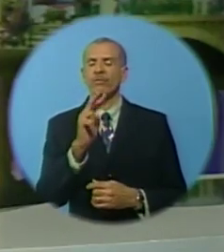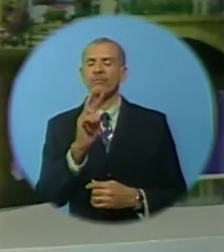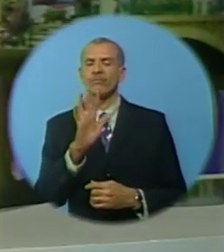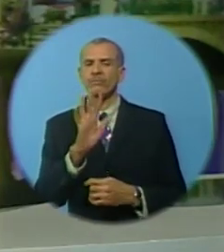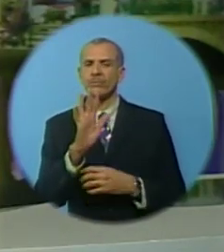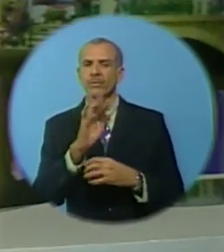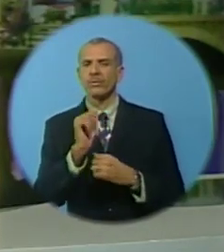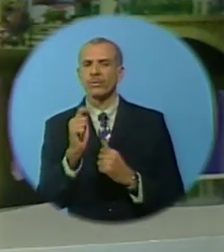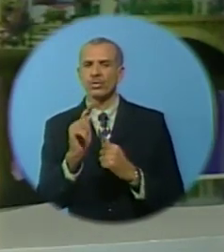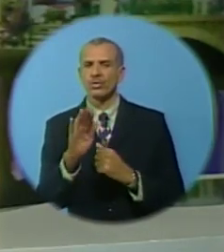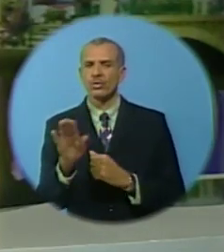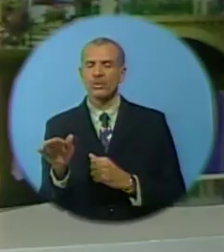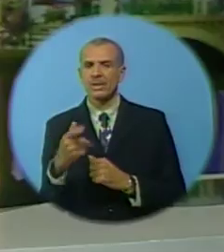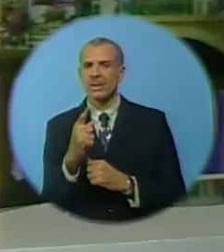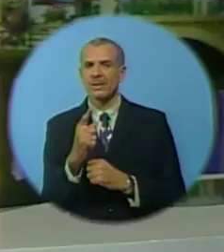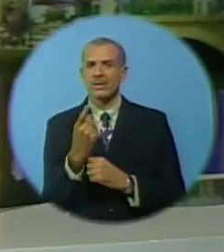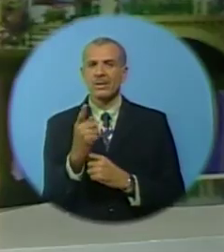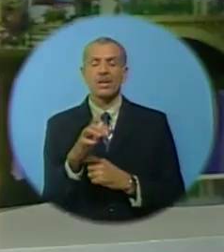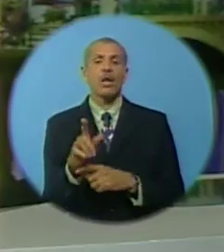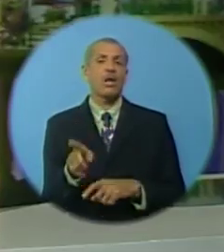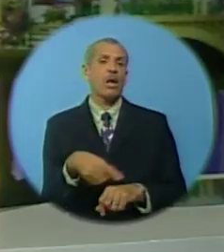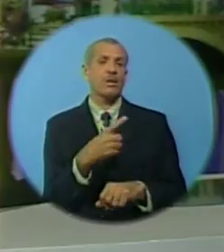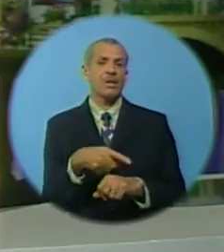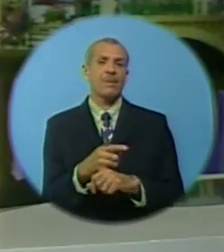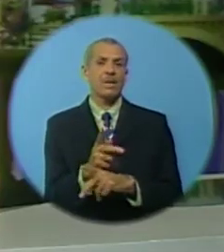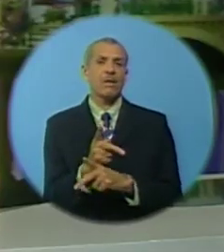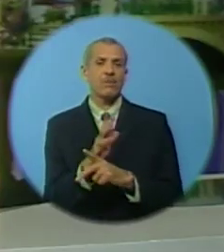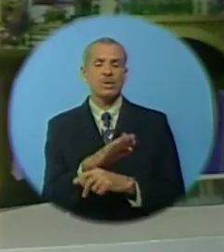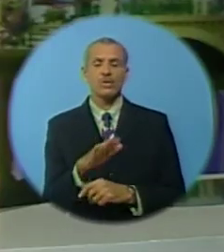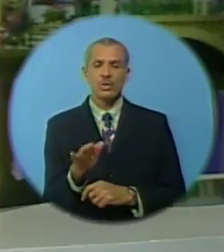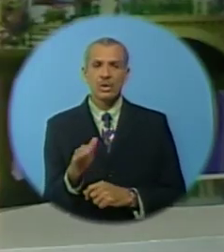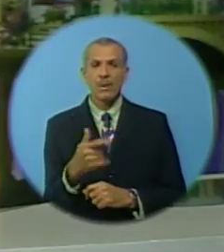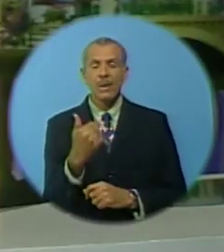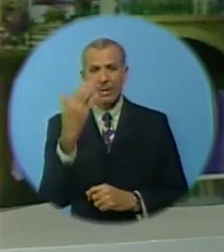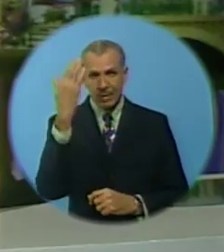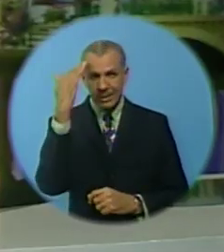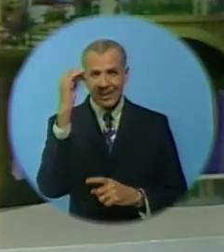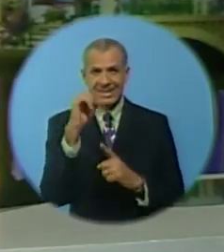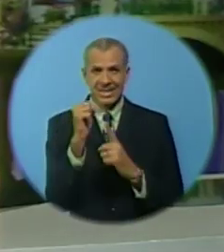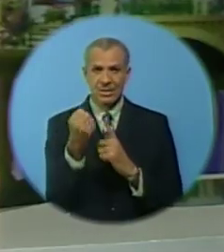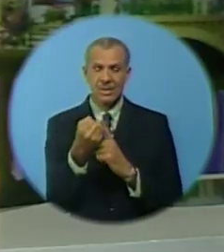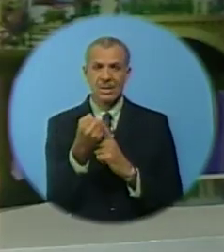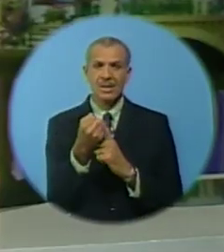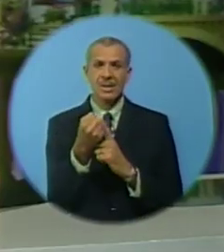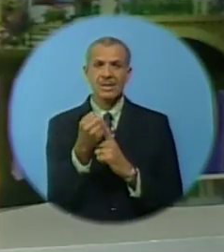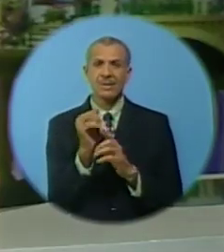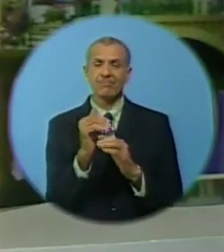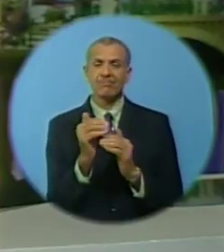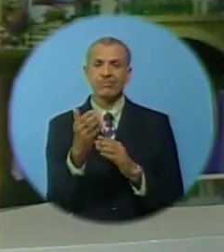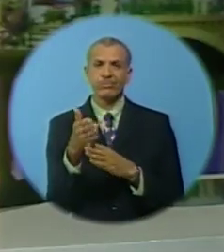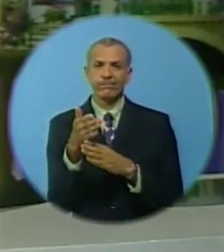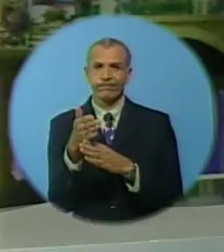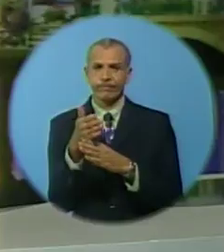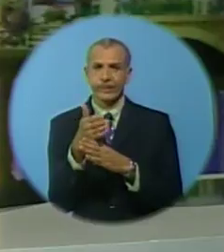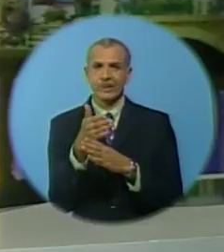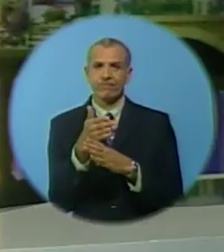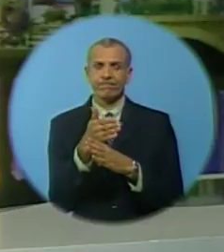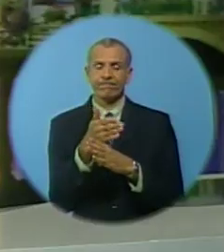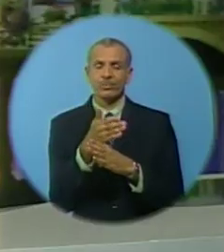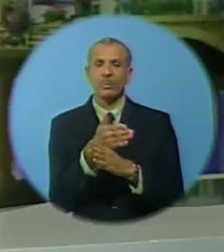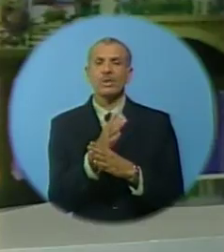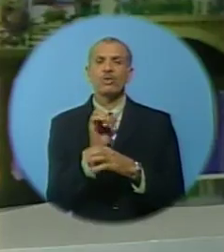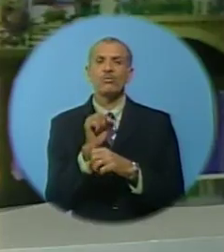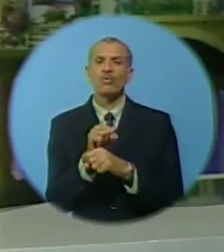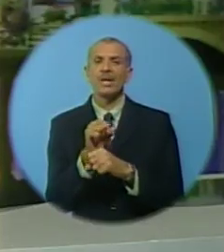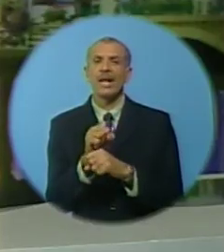long taken charge of caring for the little ones. Though acknowledging the situation will be uphill from now on, she says she's working